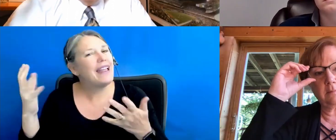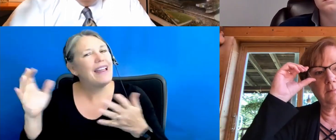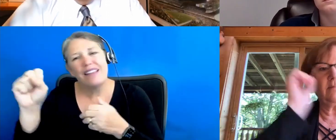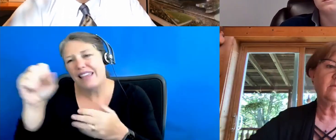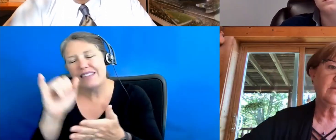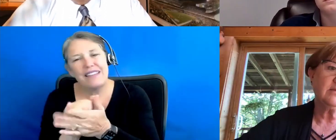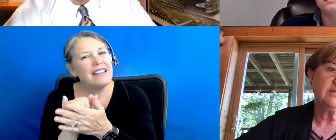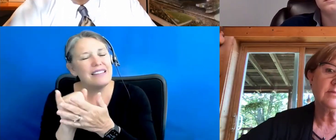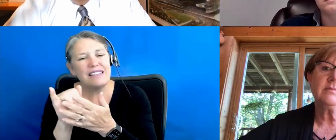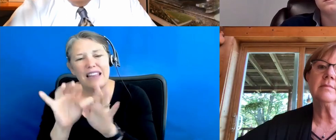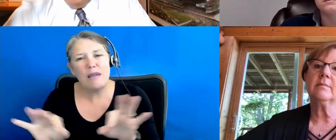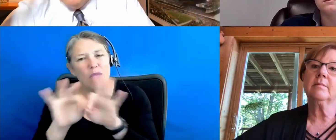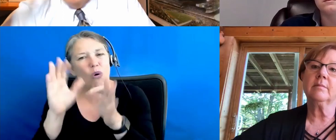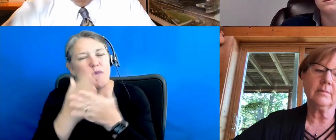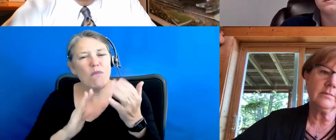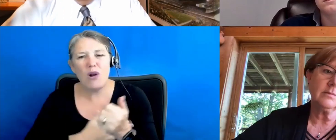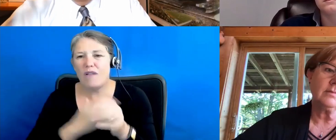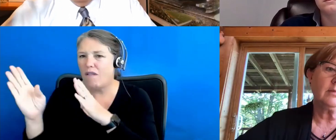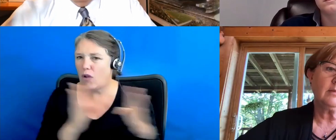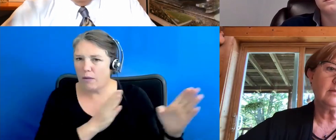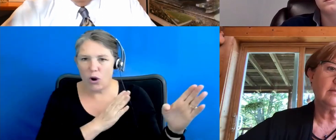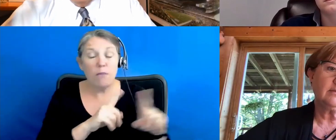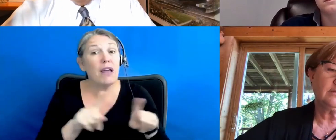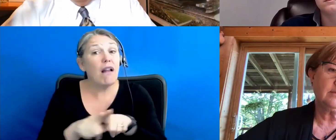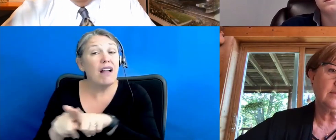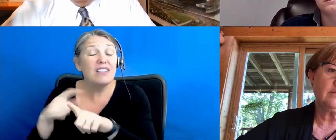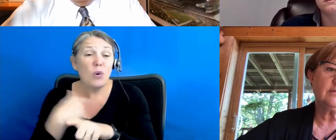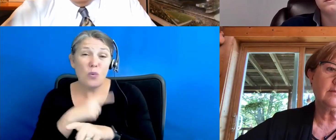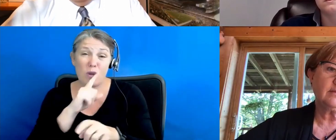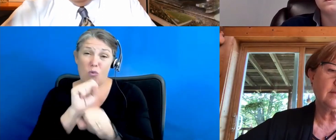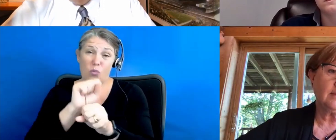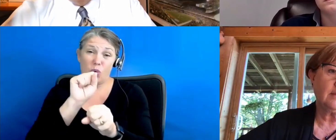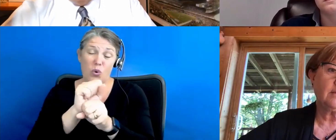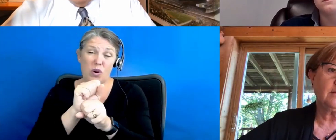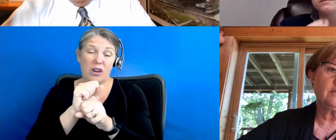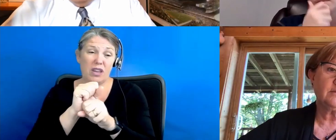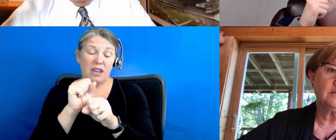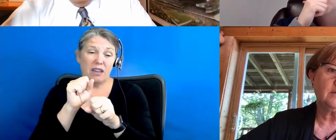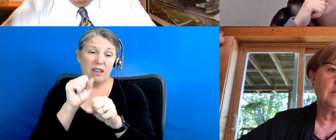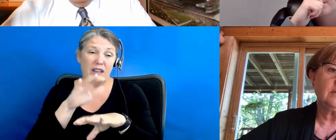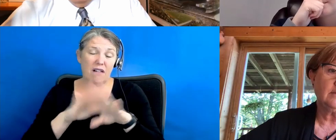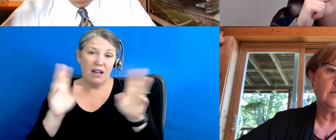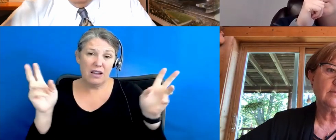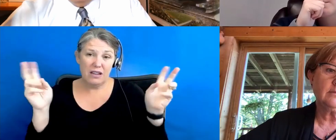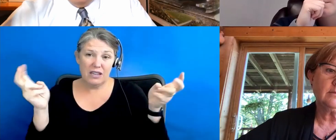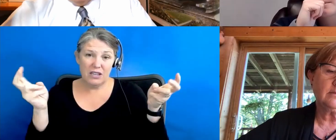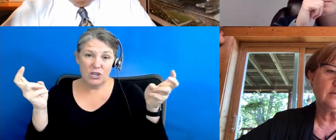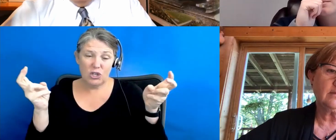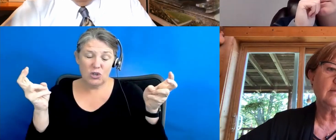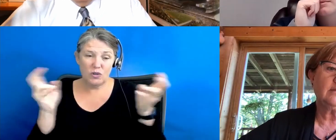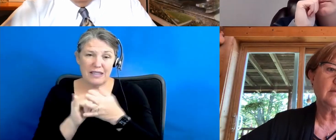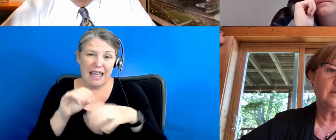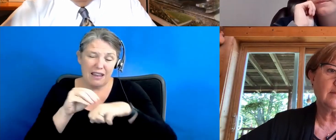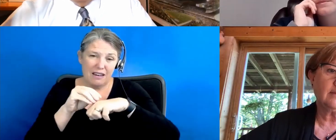important part of our framework. But we're also working on issues that